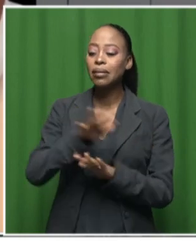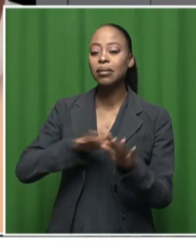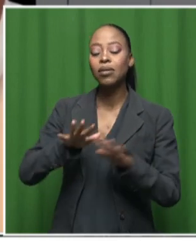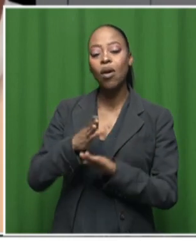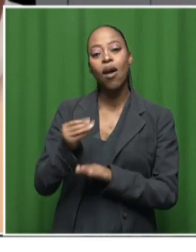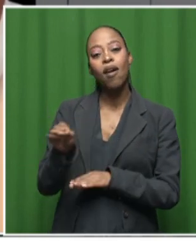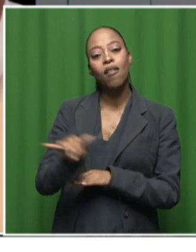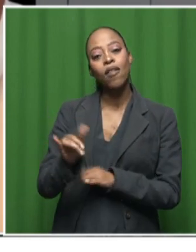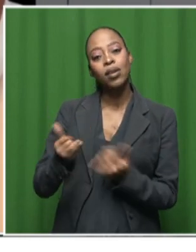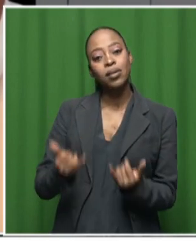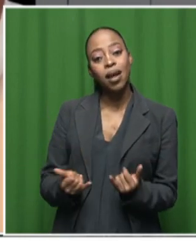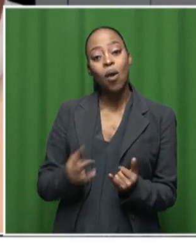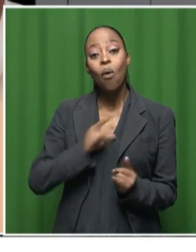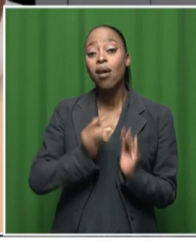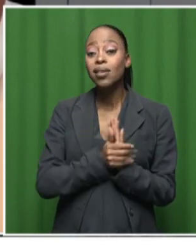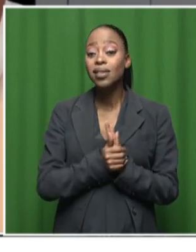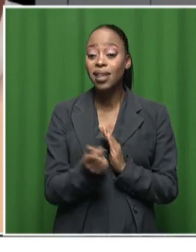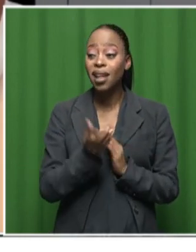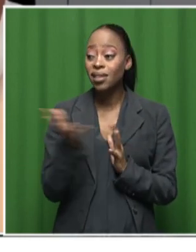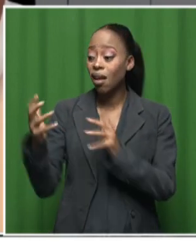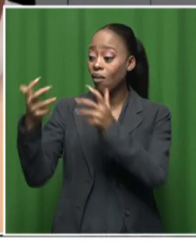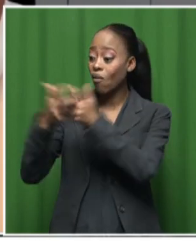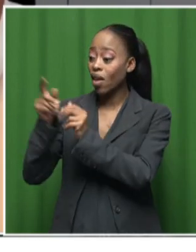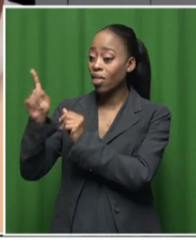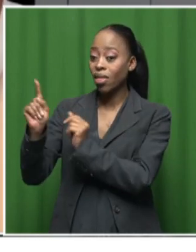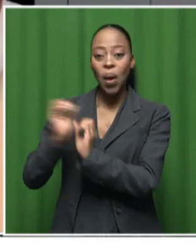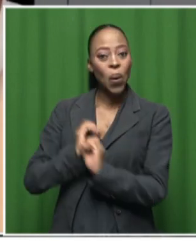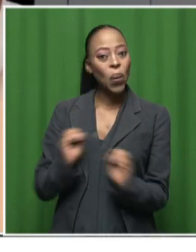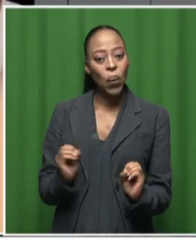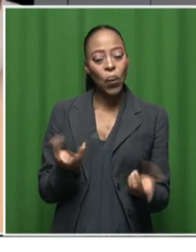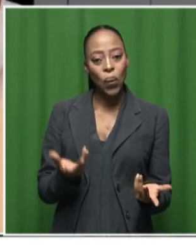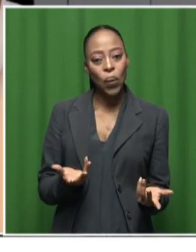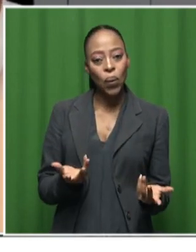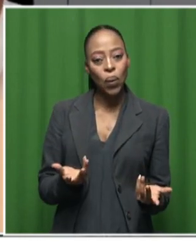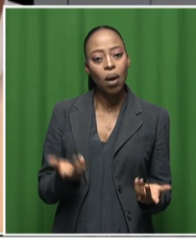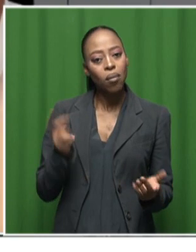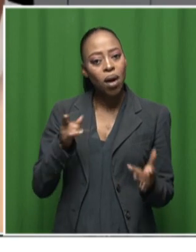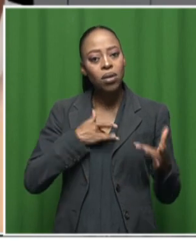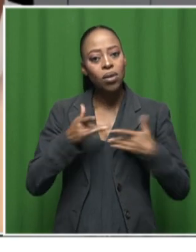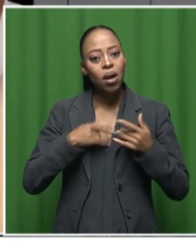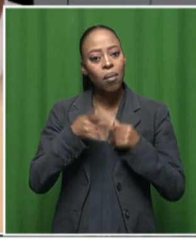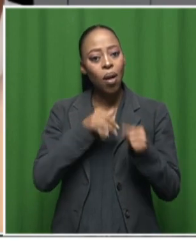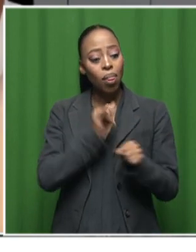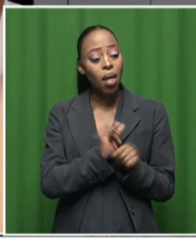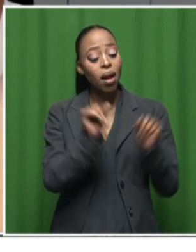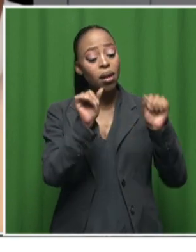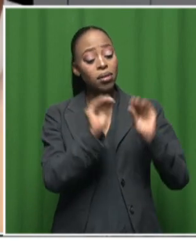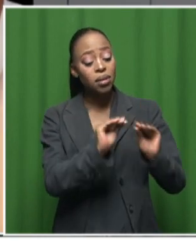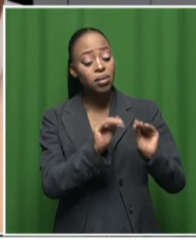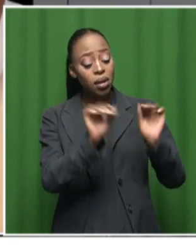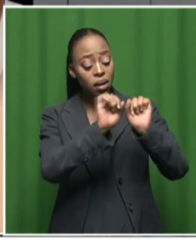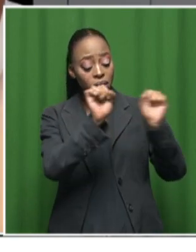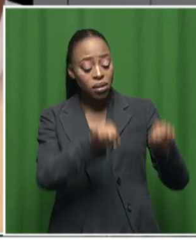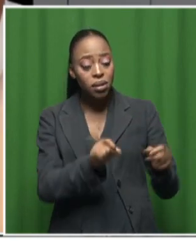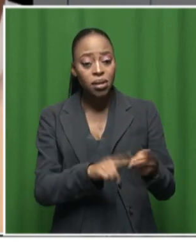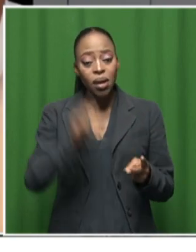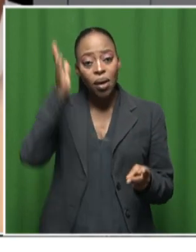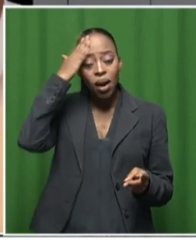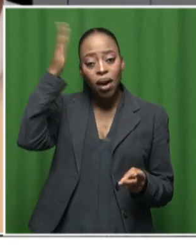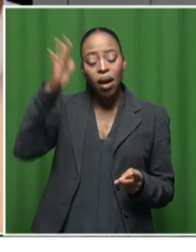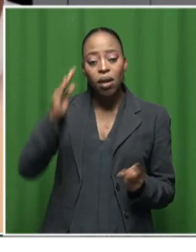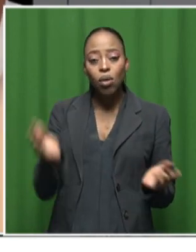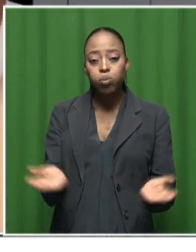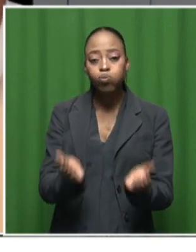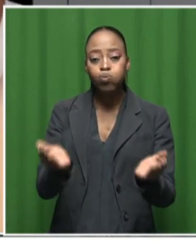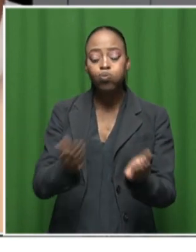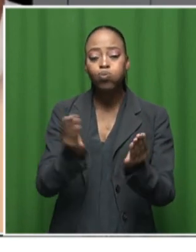talk about the lack of skills, and this is something that we really have to worry about. We have to look at the education system and the kind of graduates that we're pushing